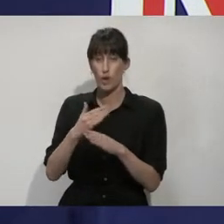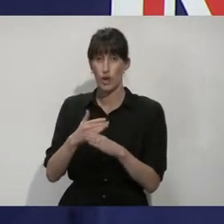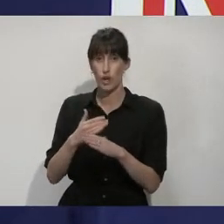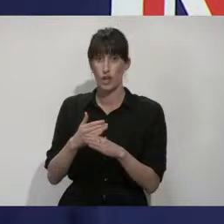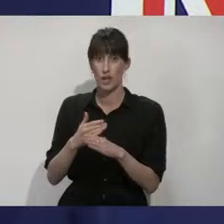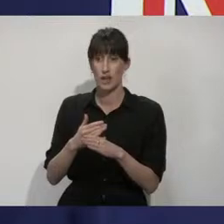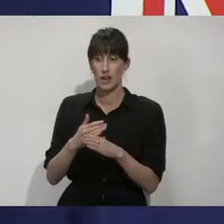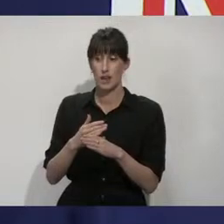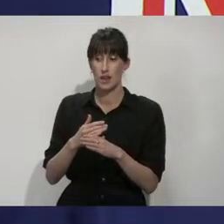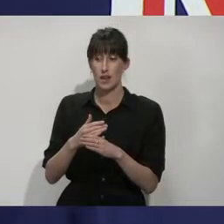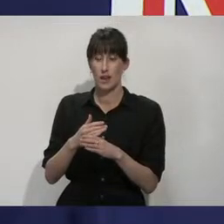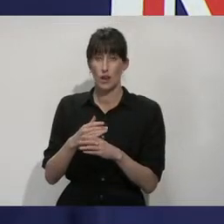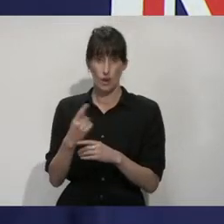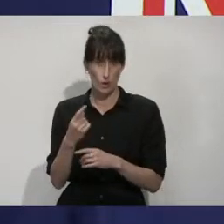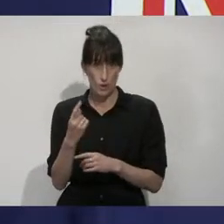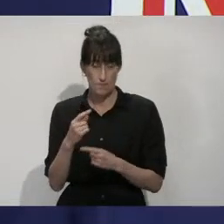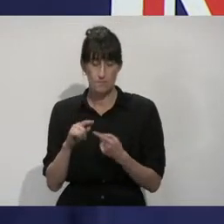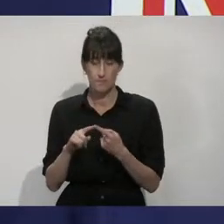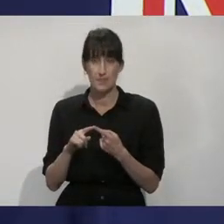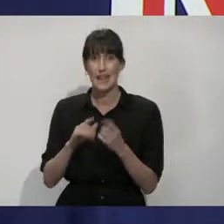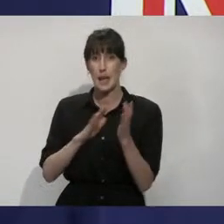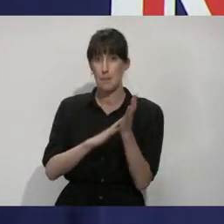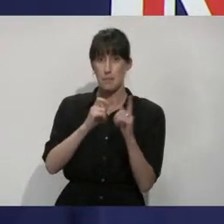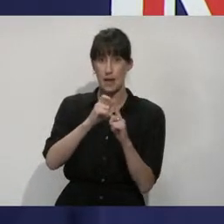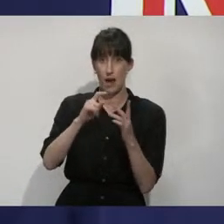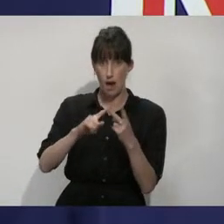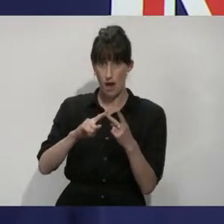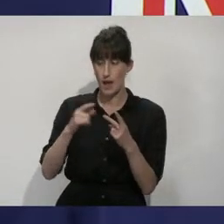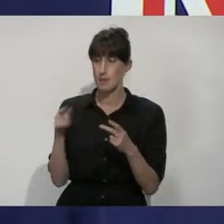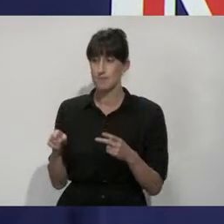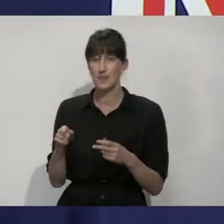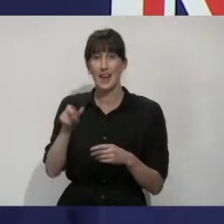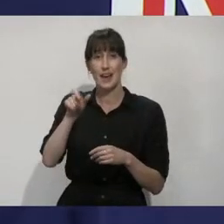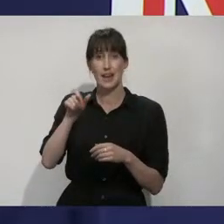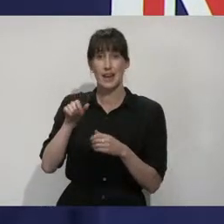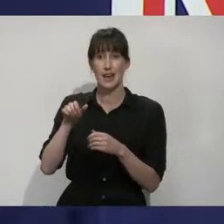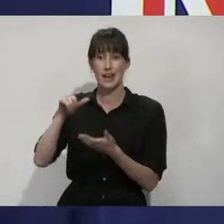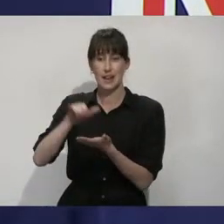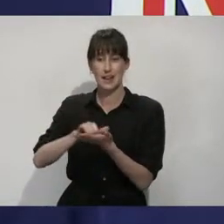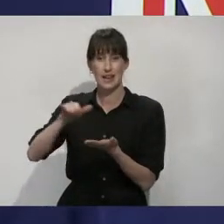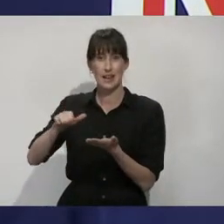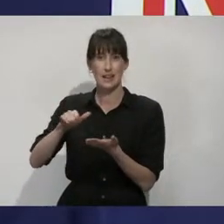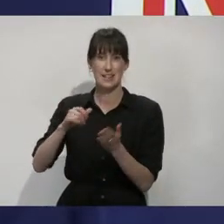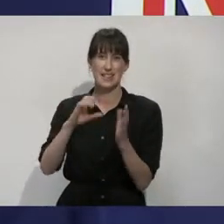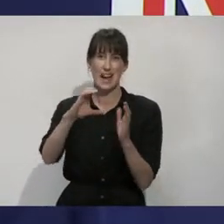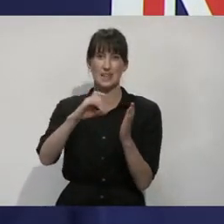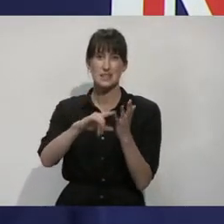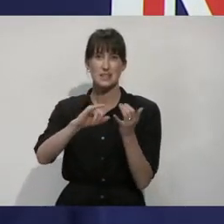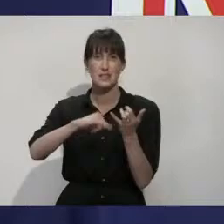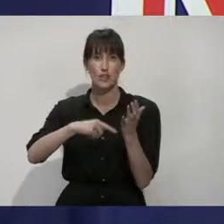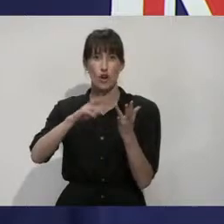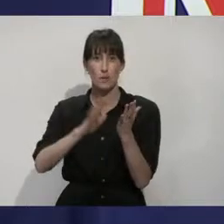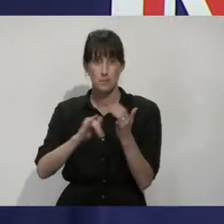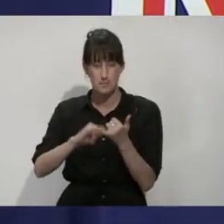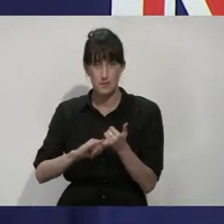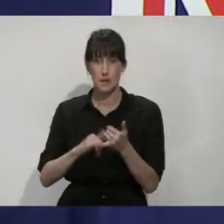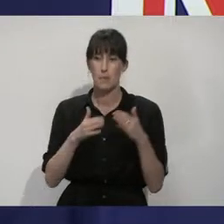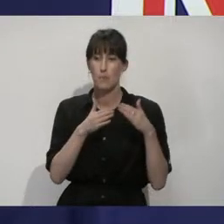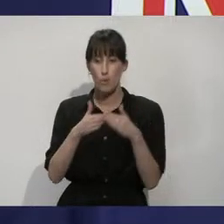who have been tested include the staff working for MPI, Customs and Immigration at the airport and at the ports. So more